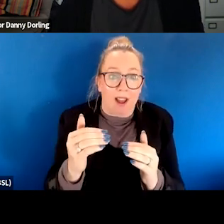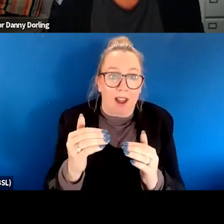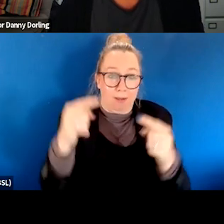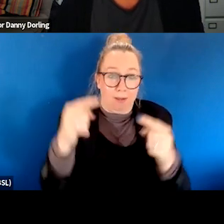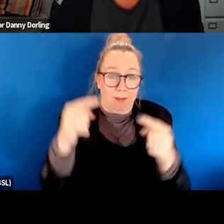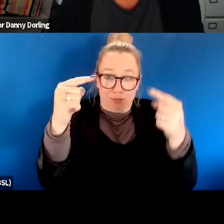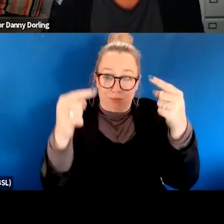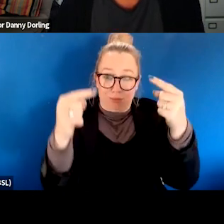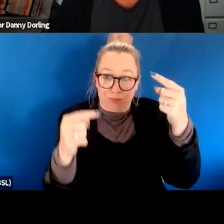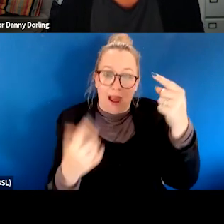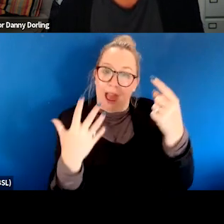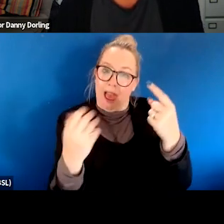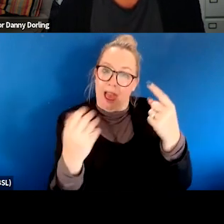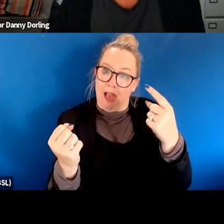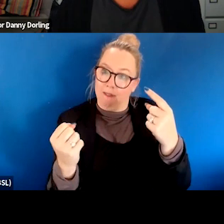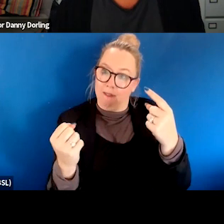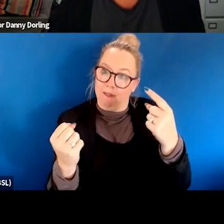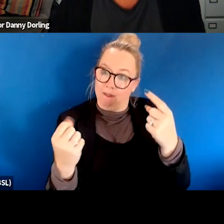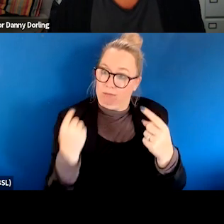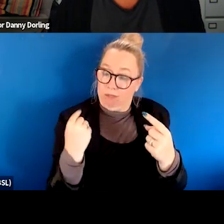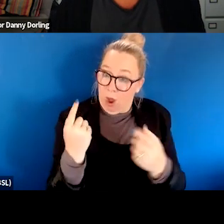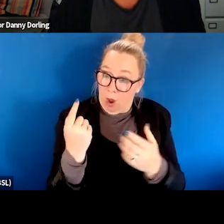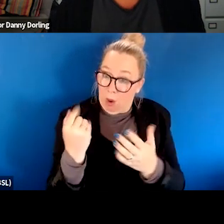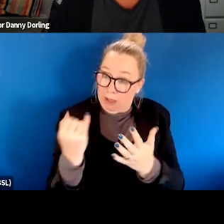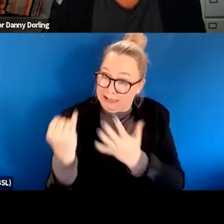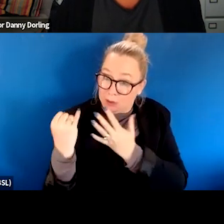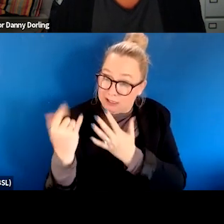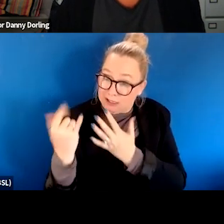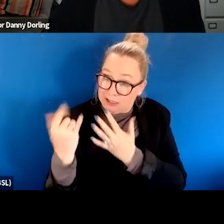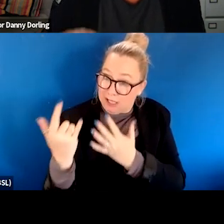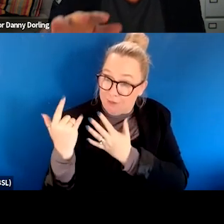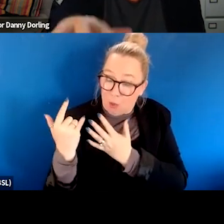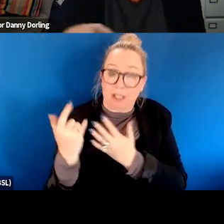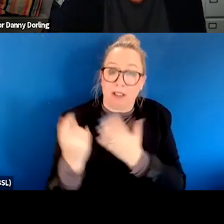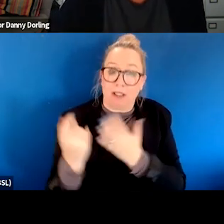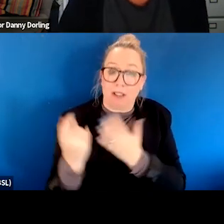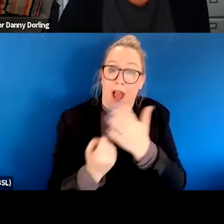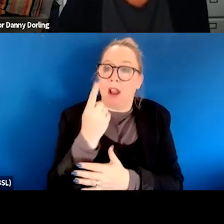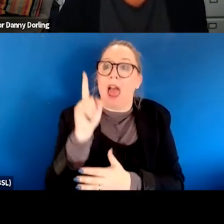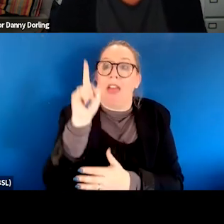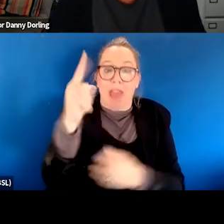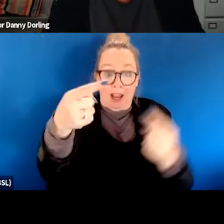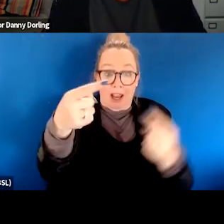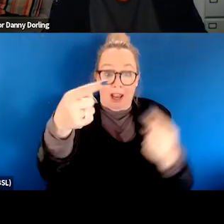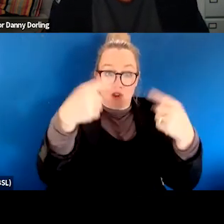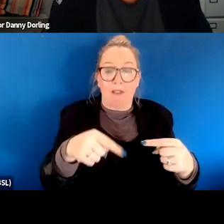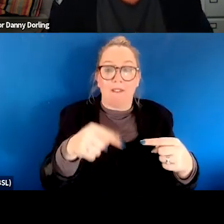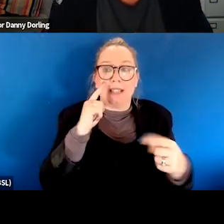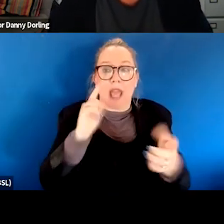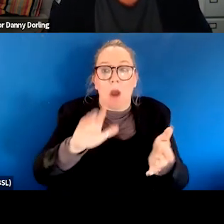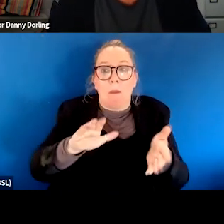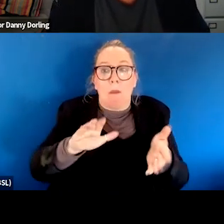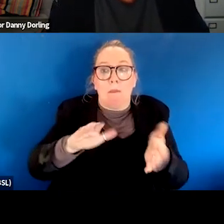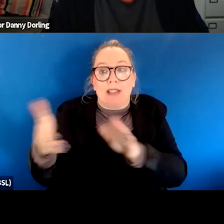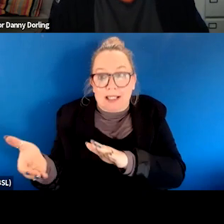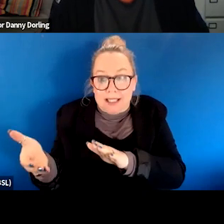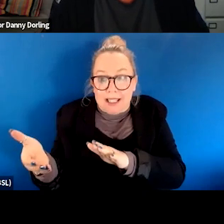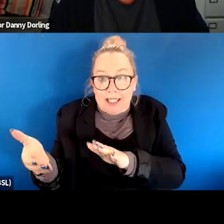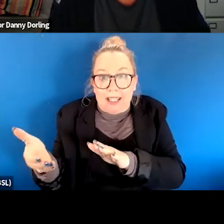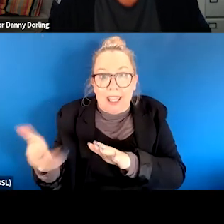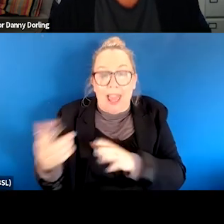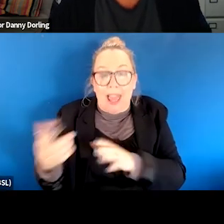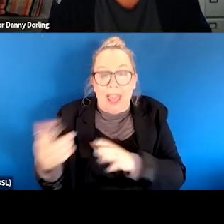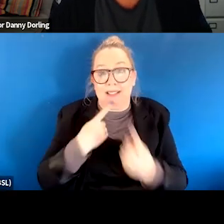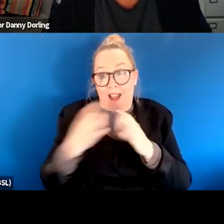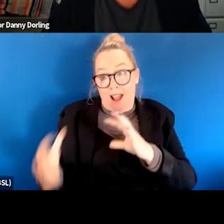population. And mortality peaked again 2 weeks after that. The graph at the bottom is the mortality data, which